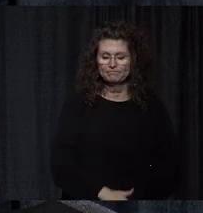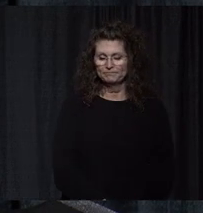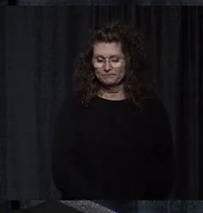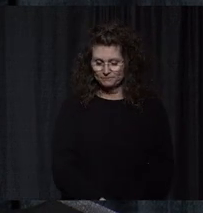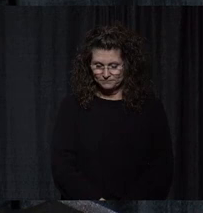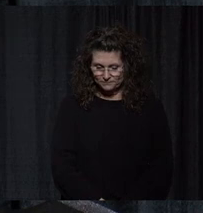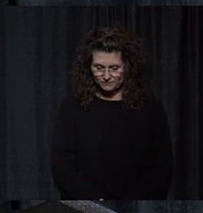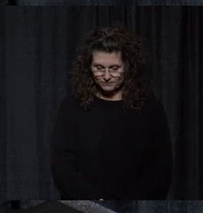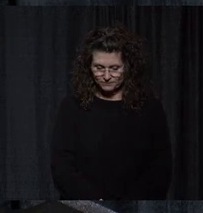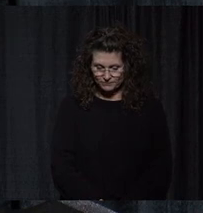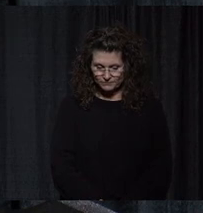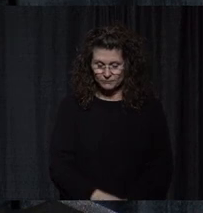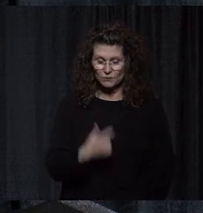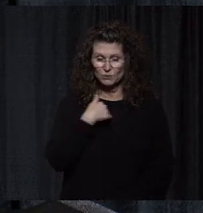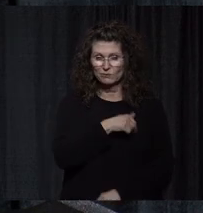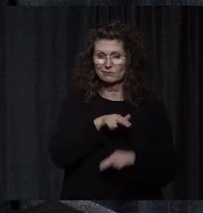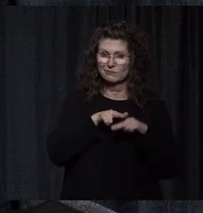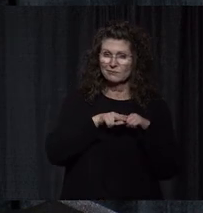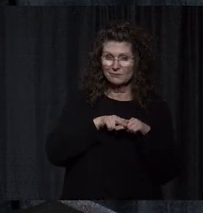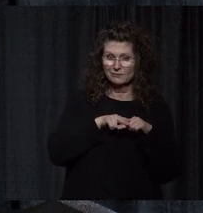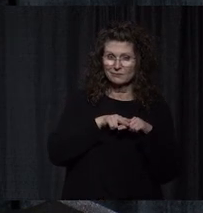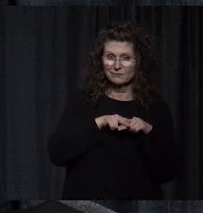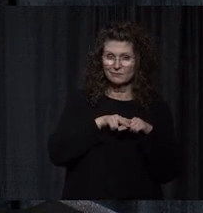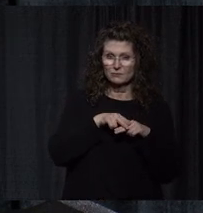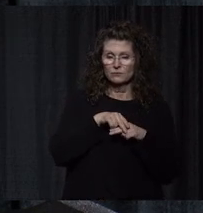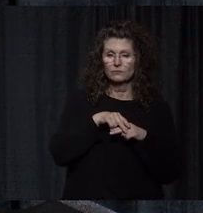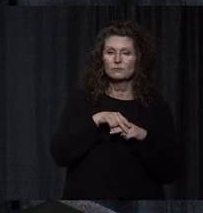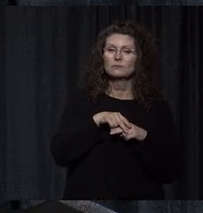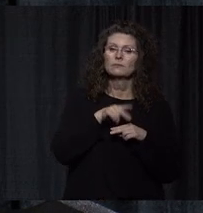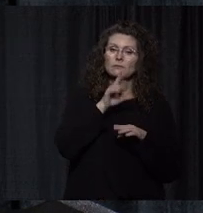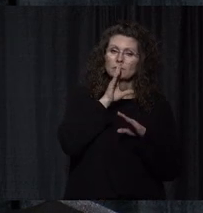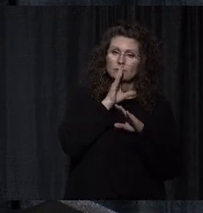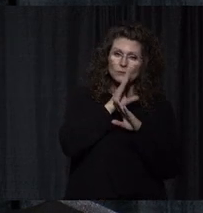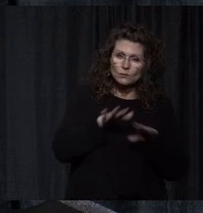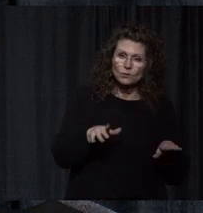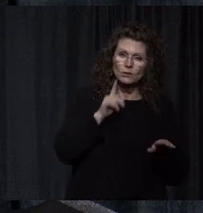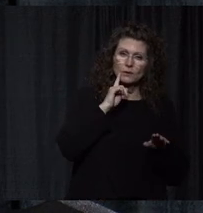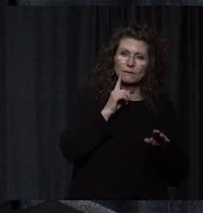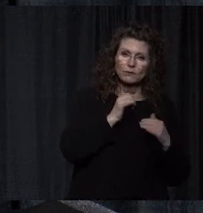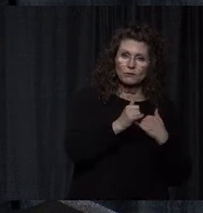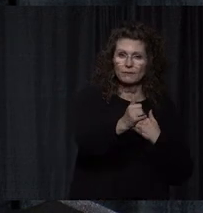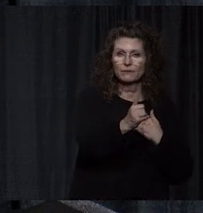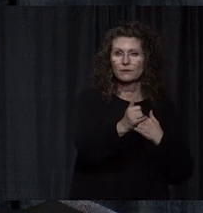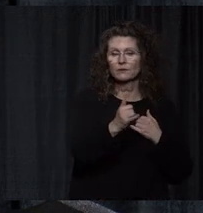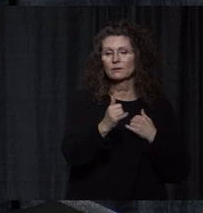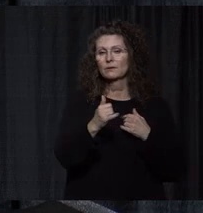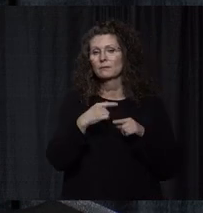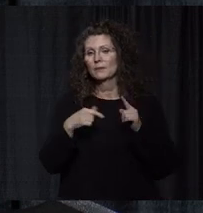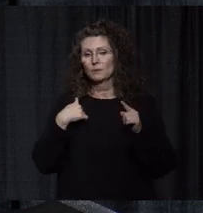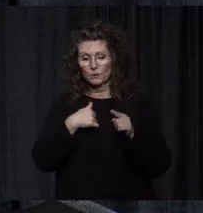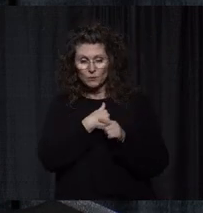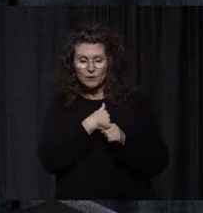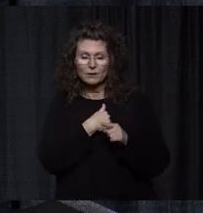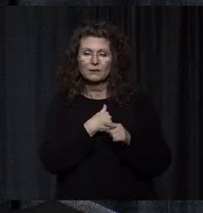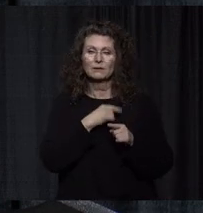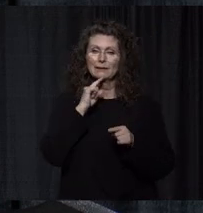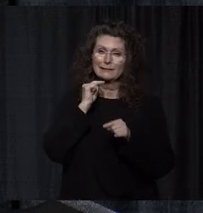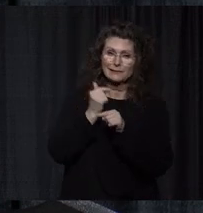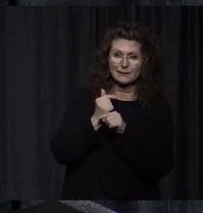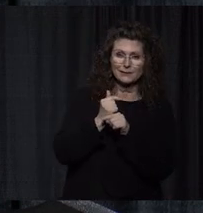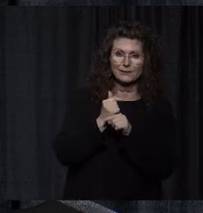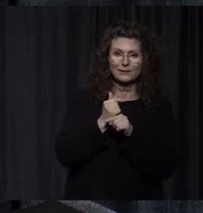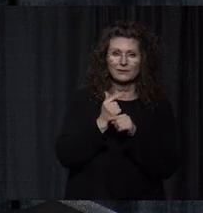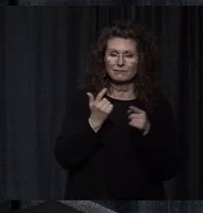We can sit in our corners, mute forever, while our sisters and ourselves are wasted, while